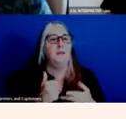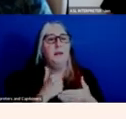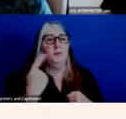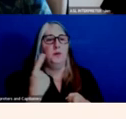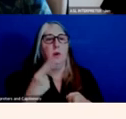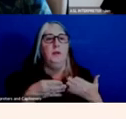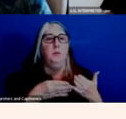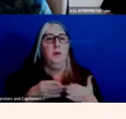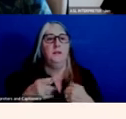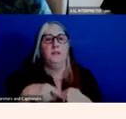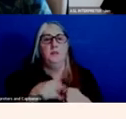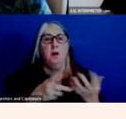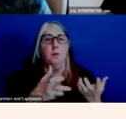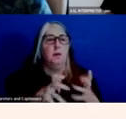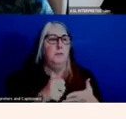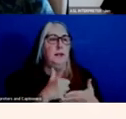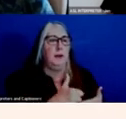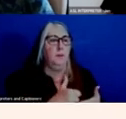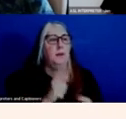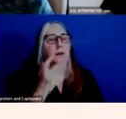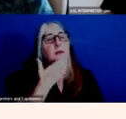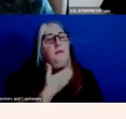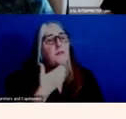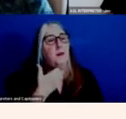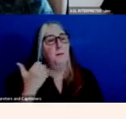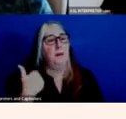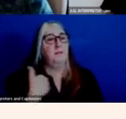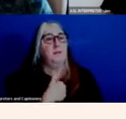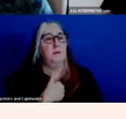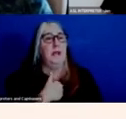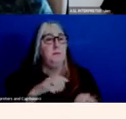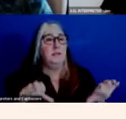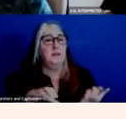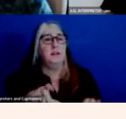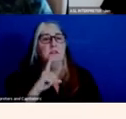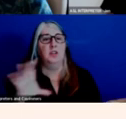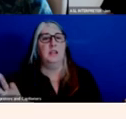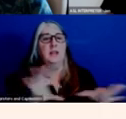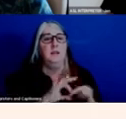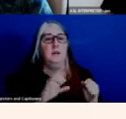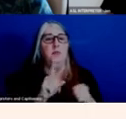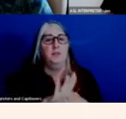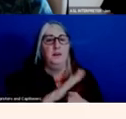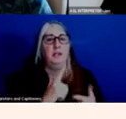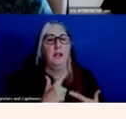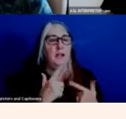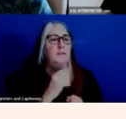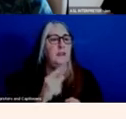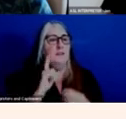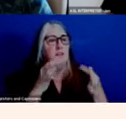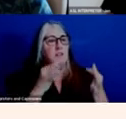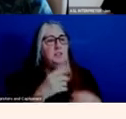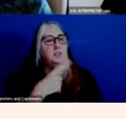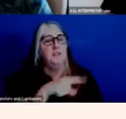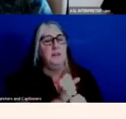no way to help someone in ways they do not want to be helped. The best that can be done is to connect them to their lives